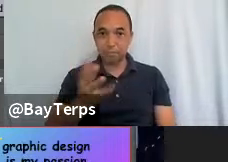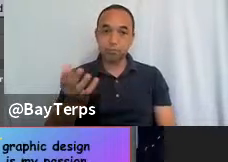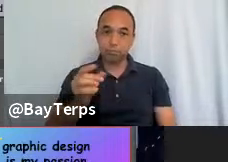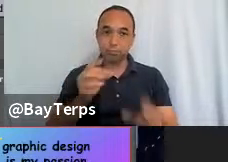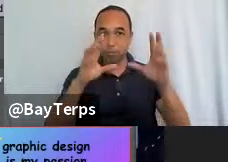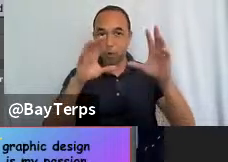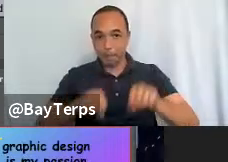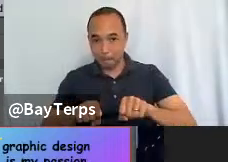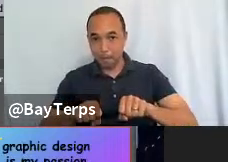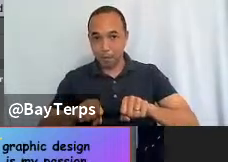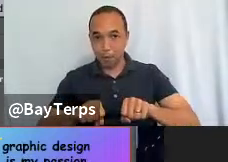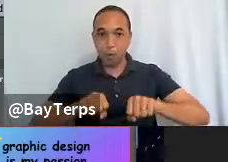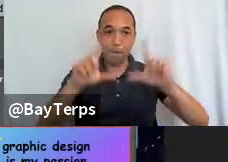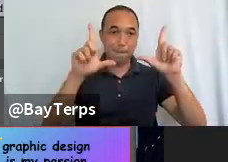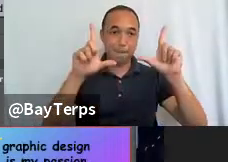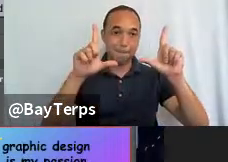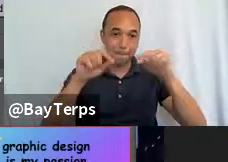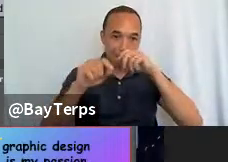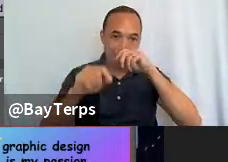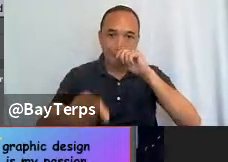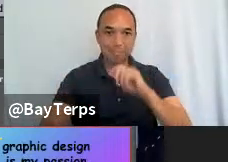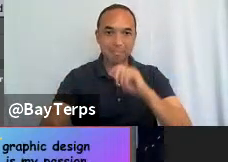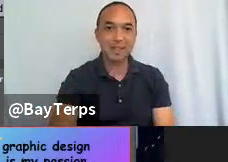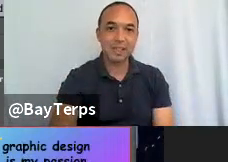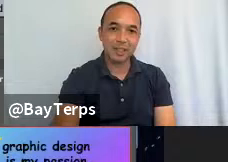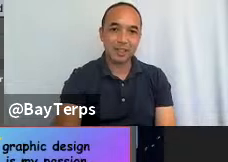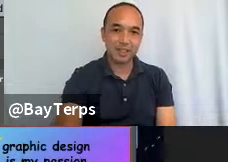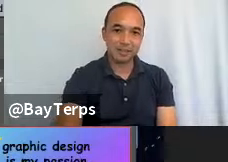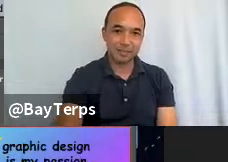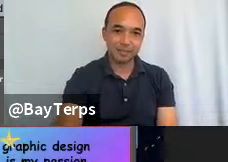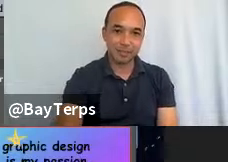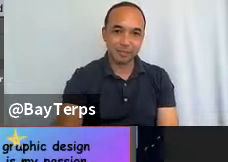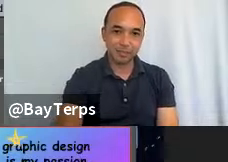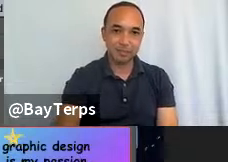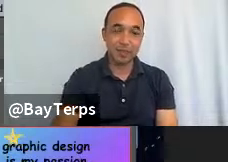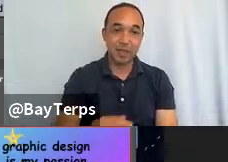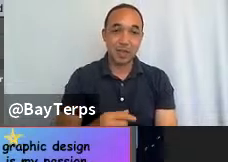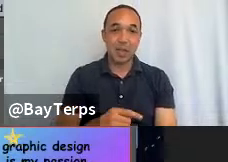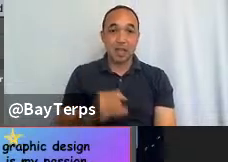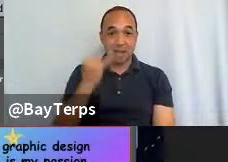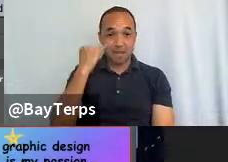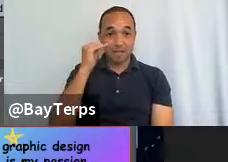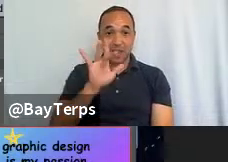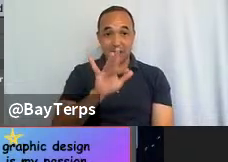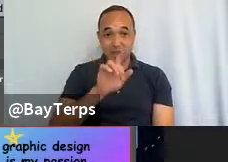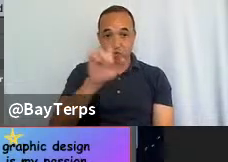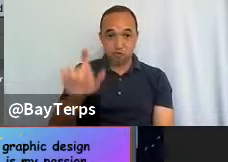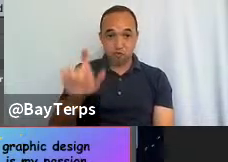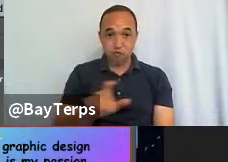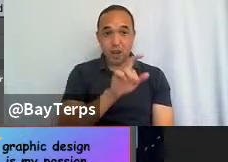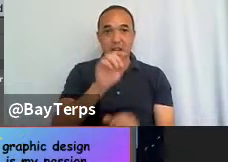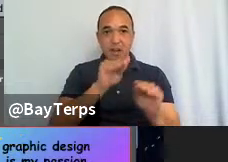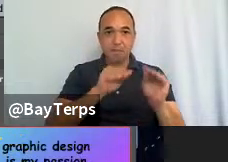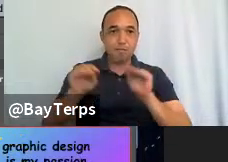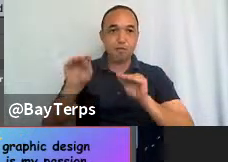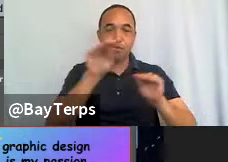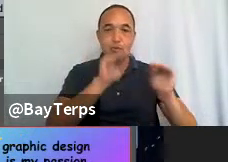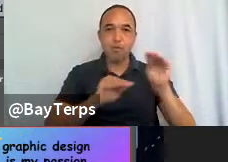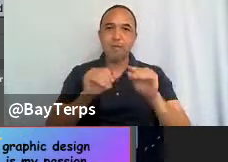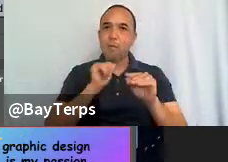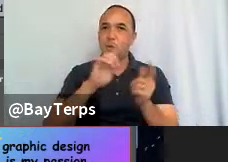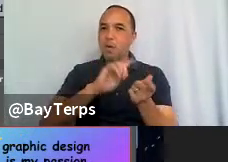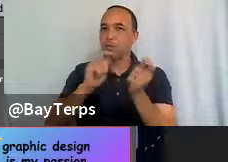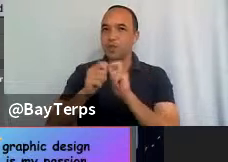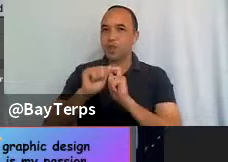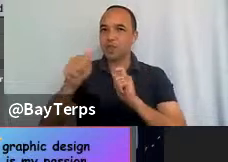And if I click on it, I can move it without changing what's on the other layers. So that is why